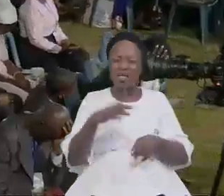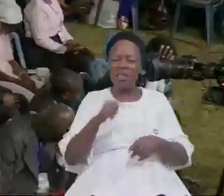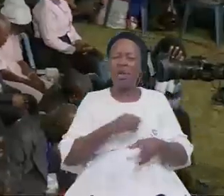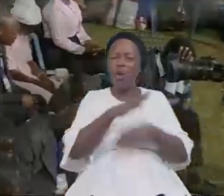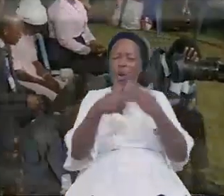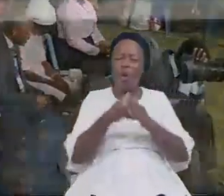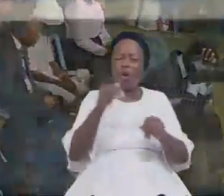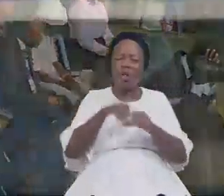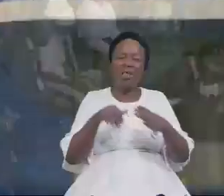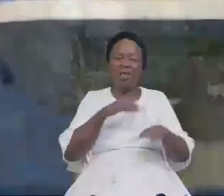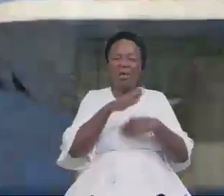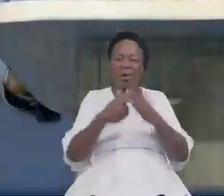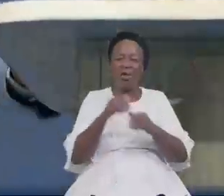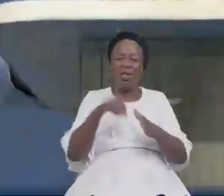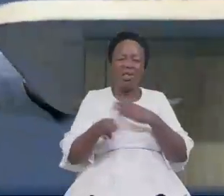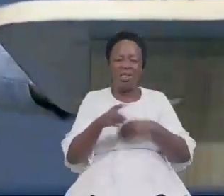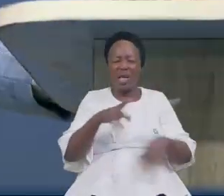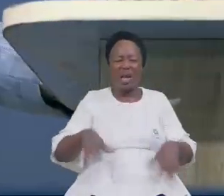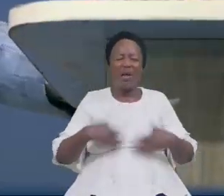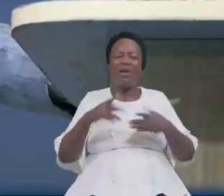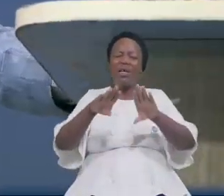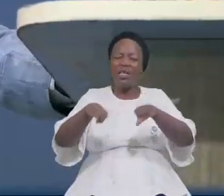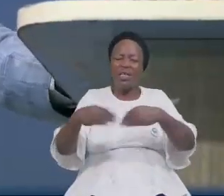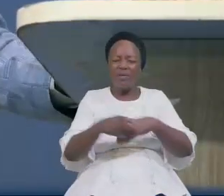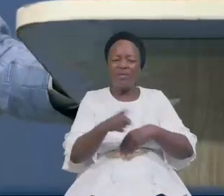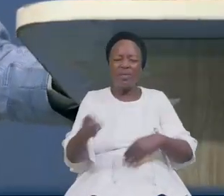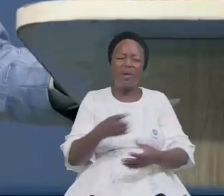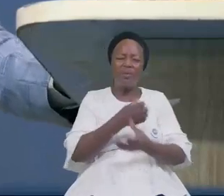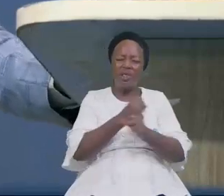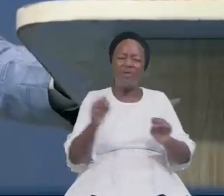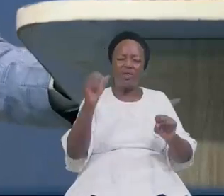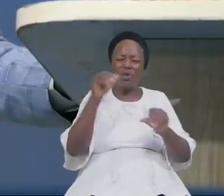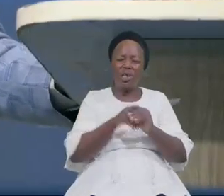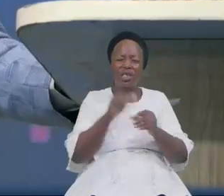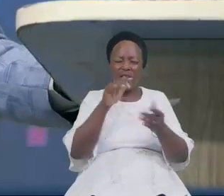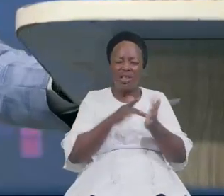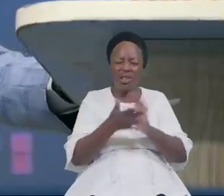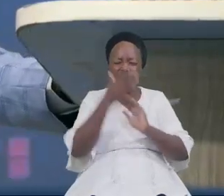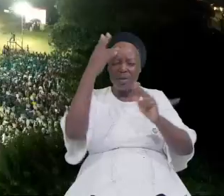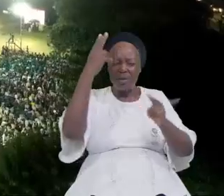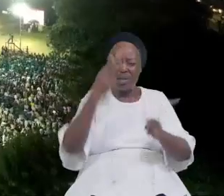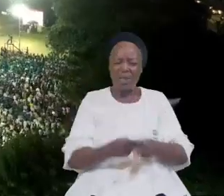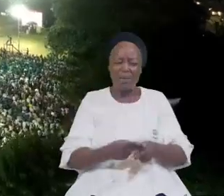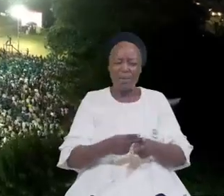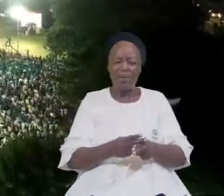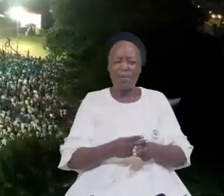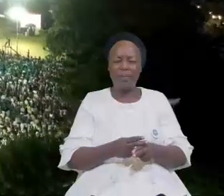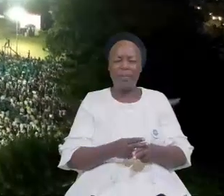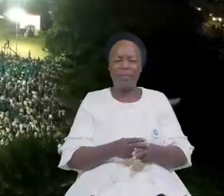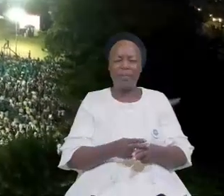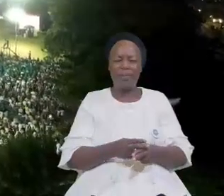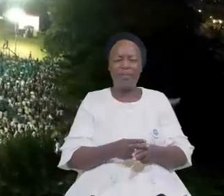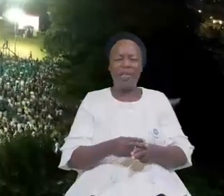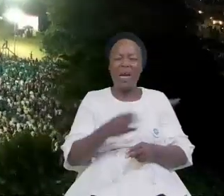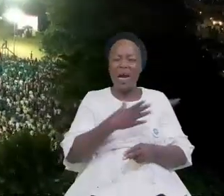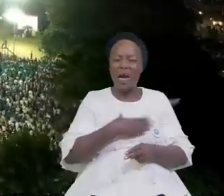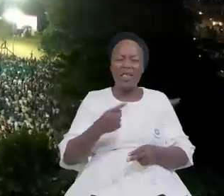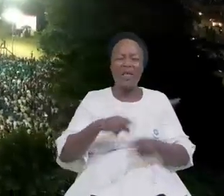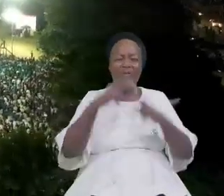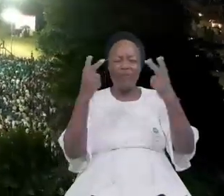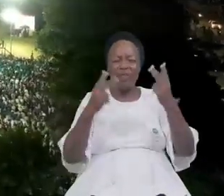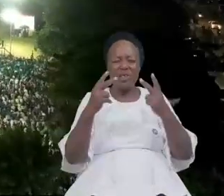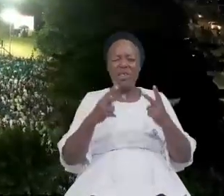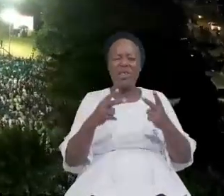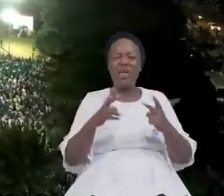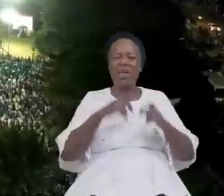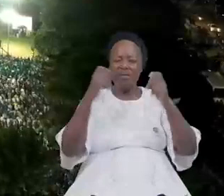their lives. Give them salvation in Jesus' name. And the victory, the triumph that